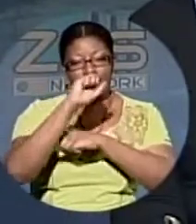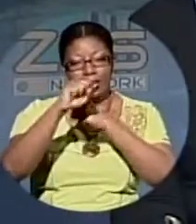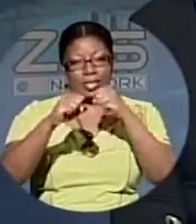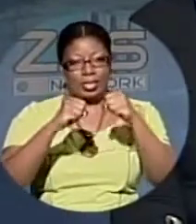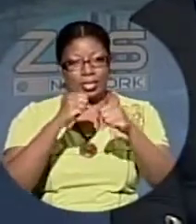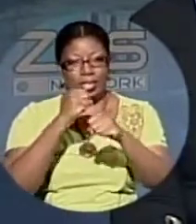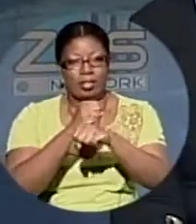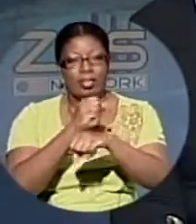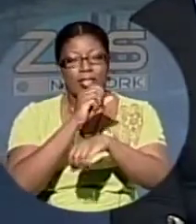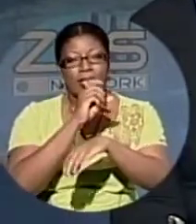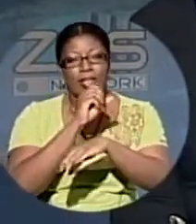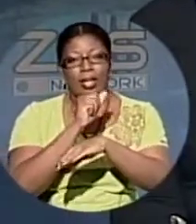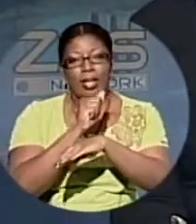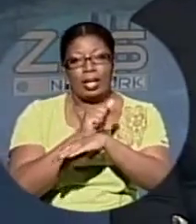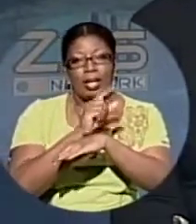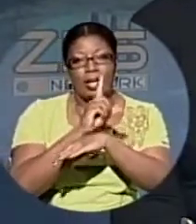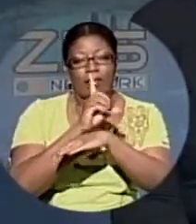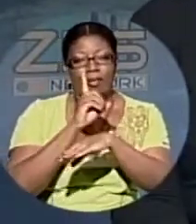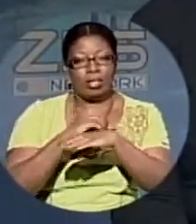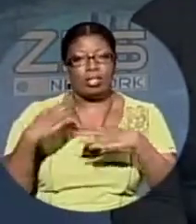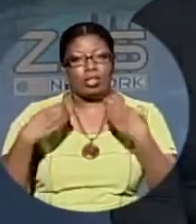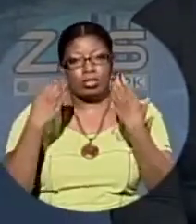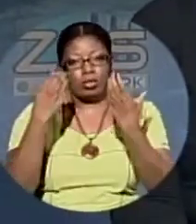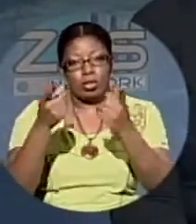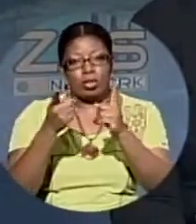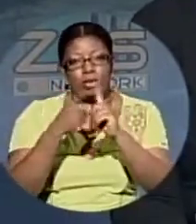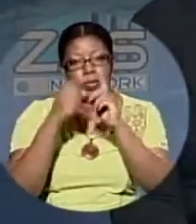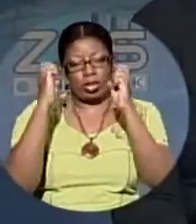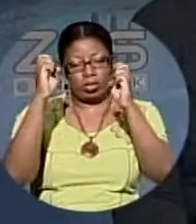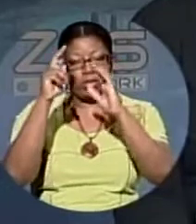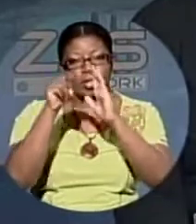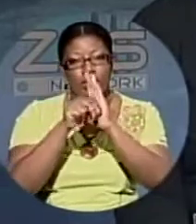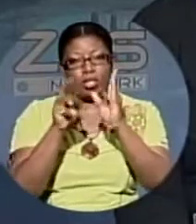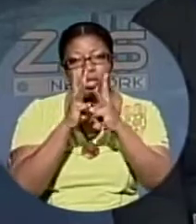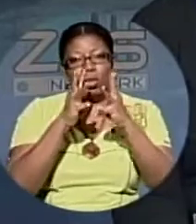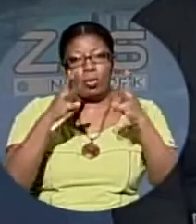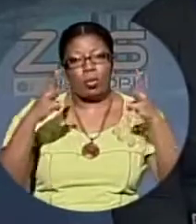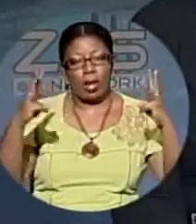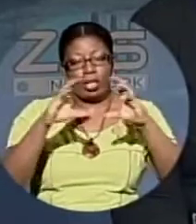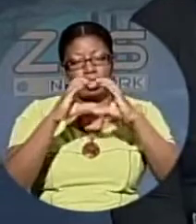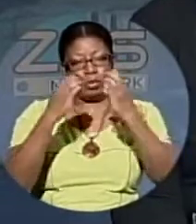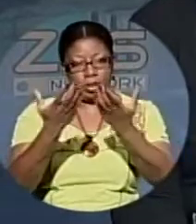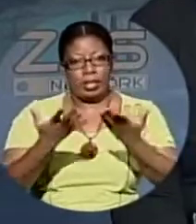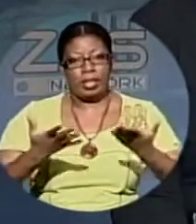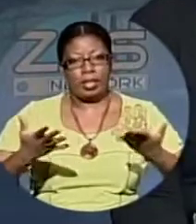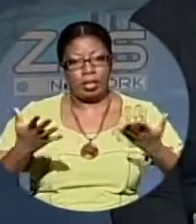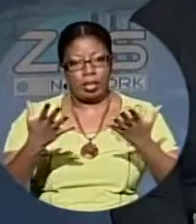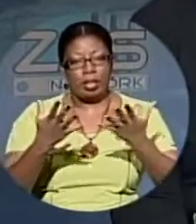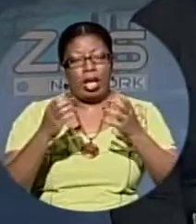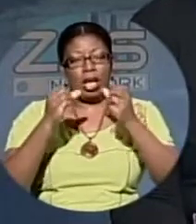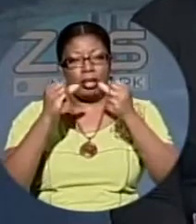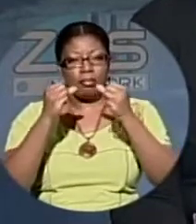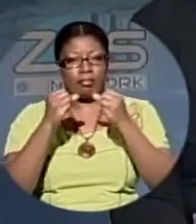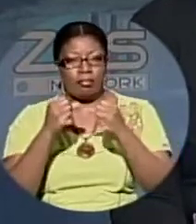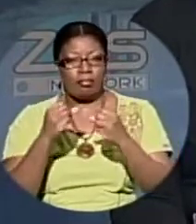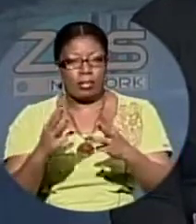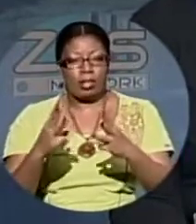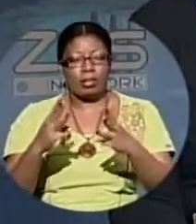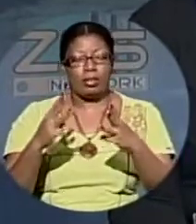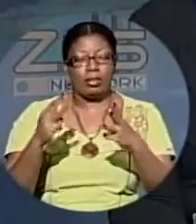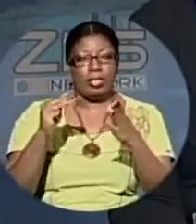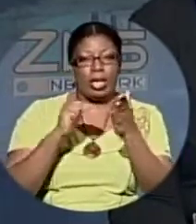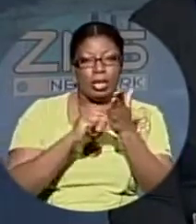Adventists have been contributing to the education of the wider community here. And through a multi-million-dollar historic move, they are pledging